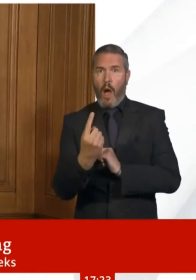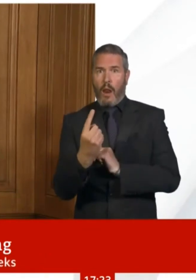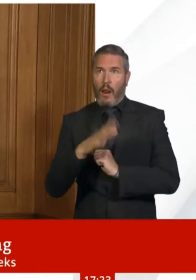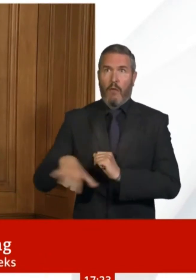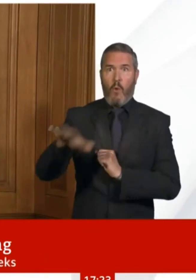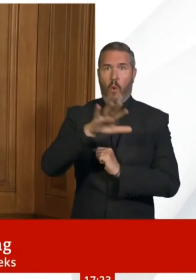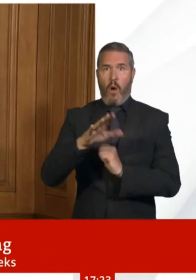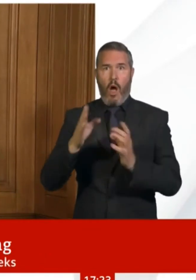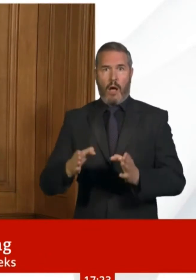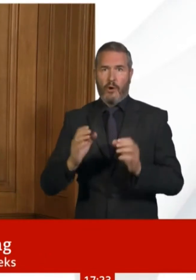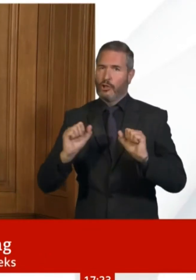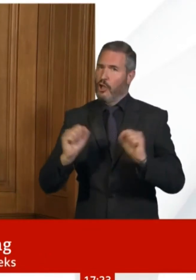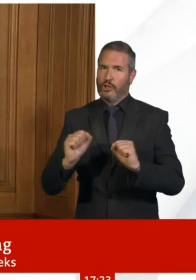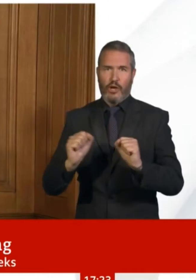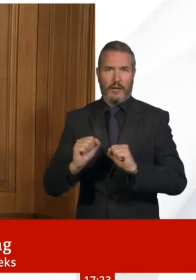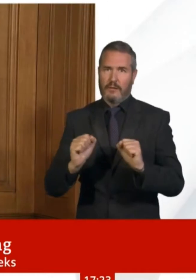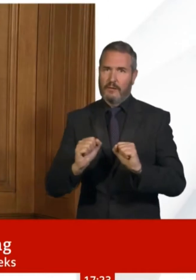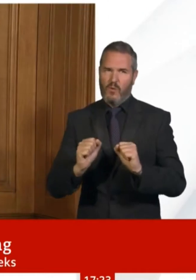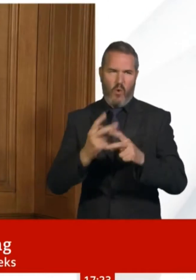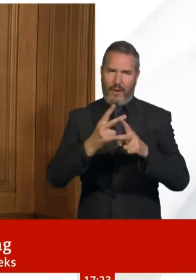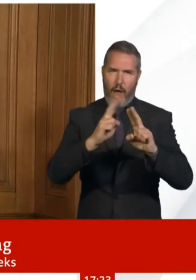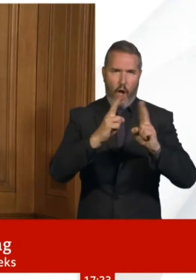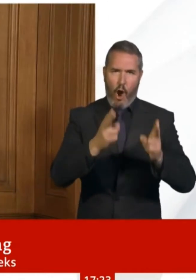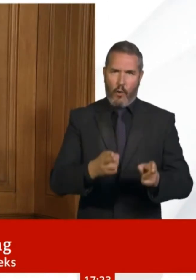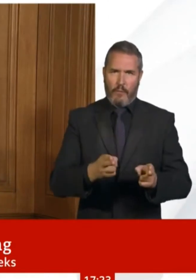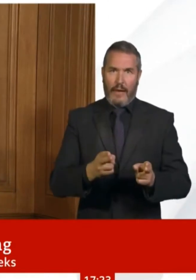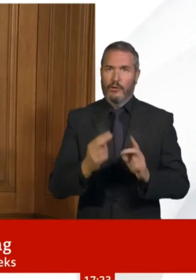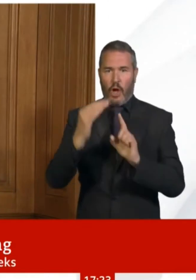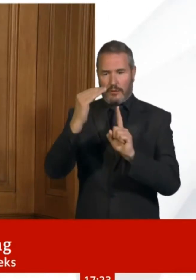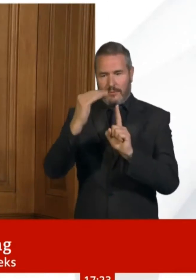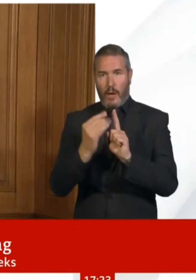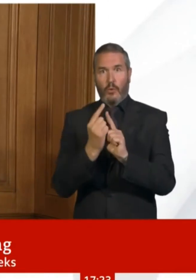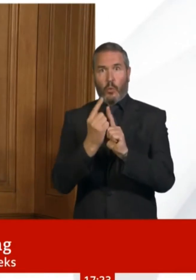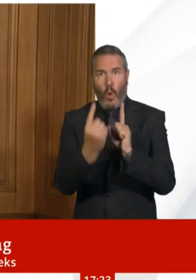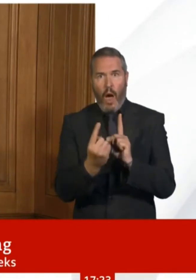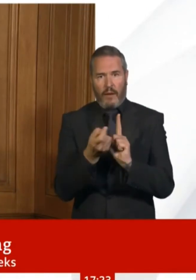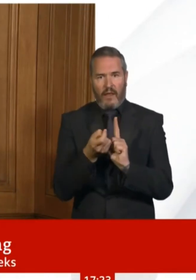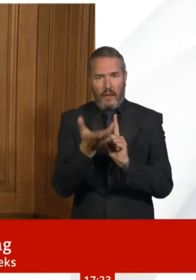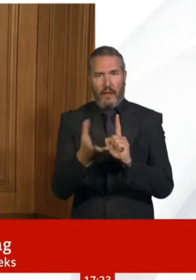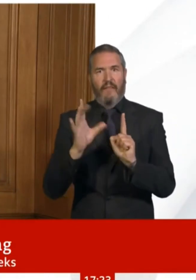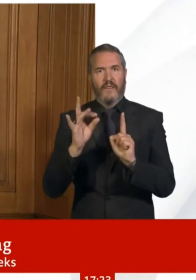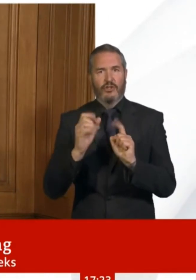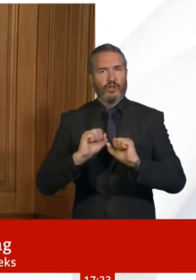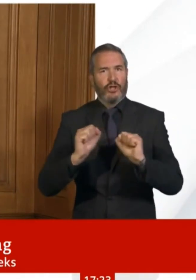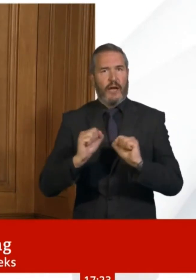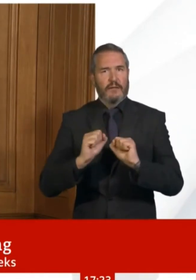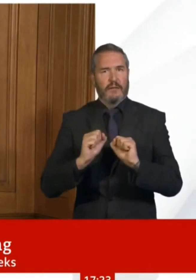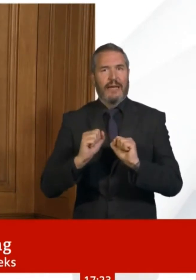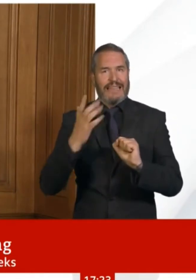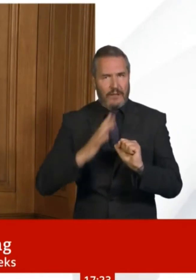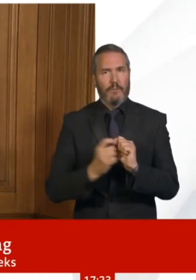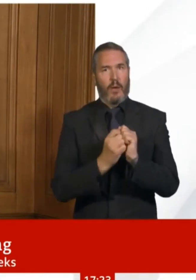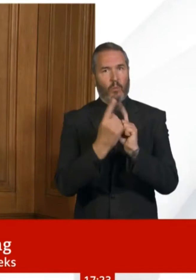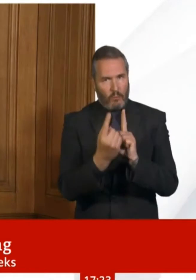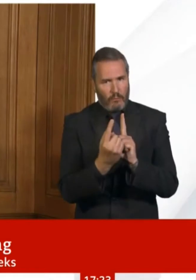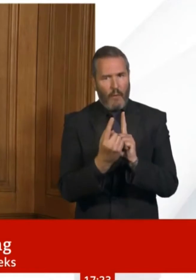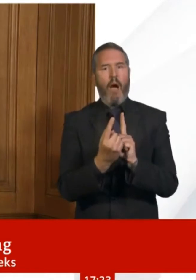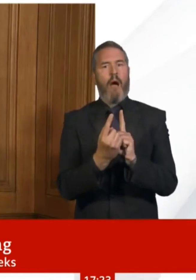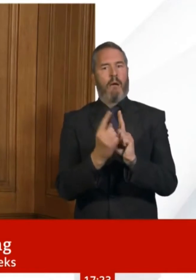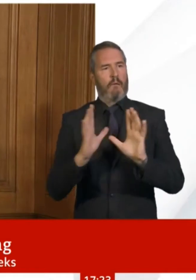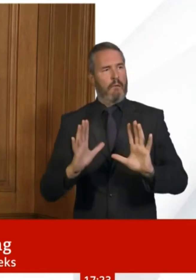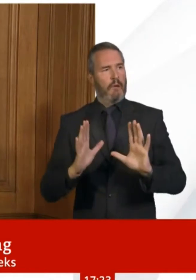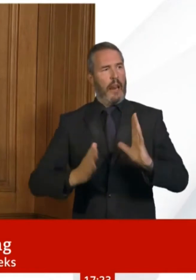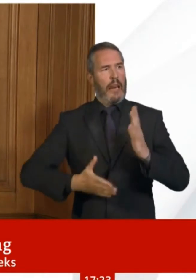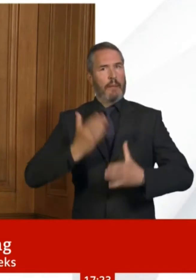every care home. And that's the important area that we now need to look at and make sure that, that